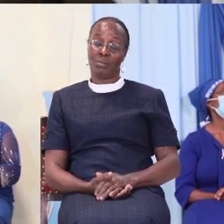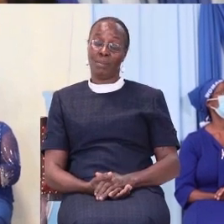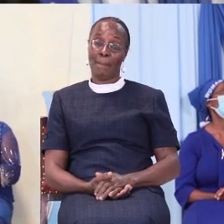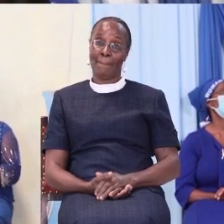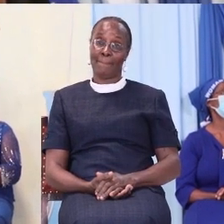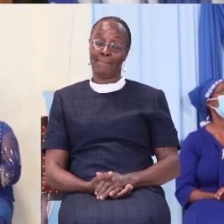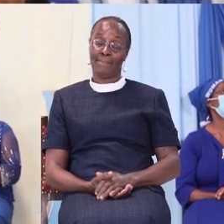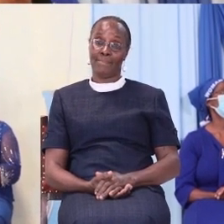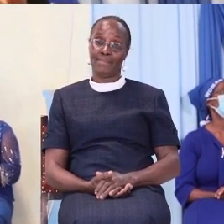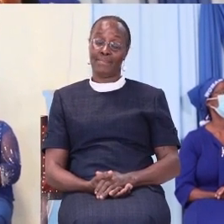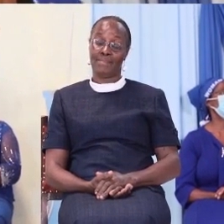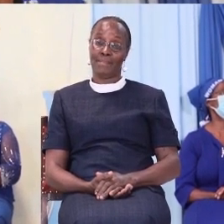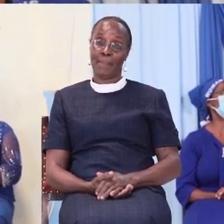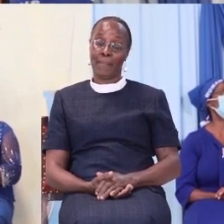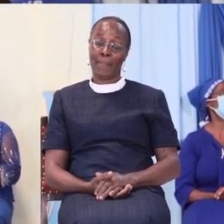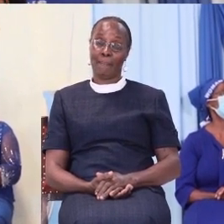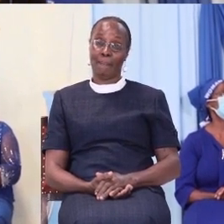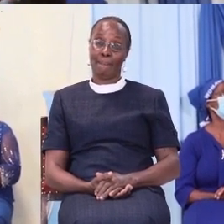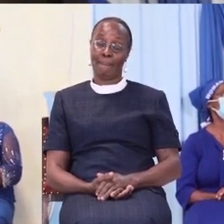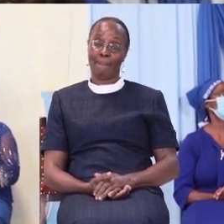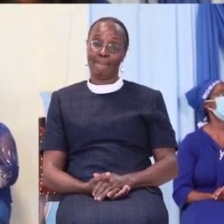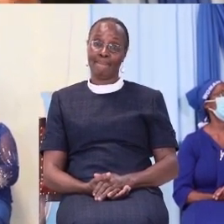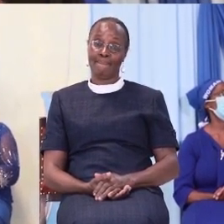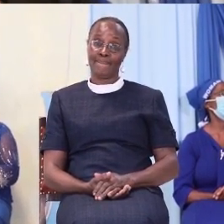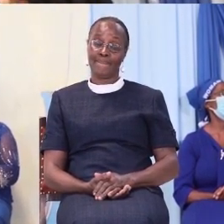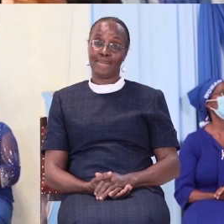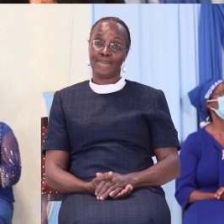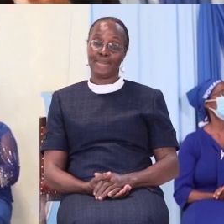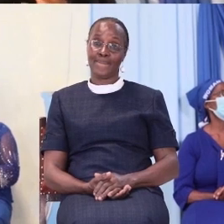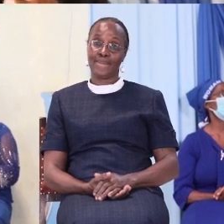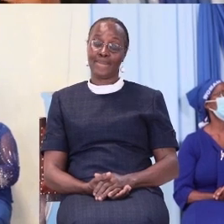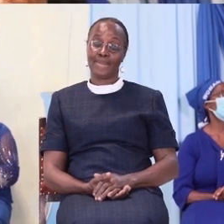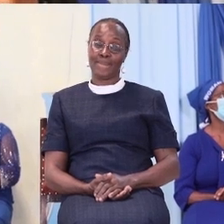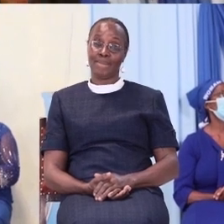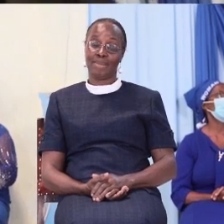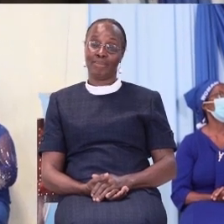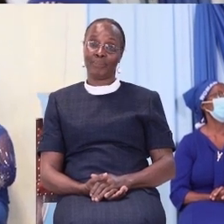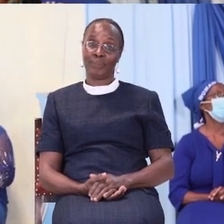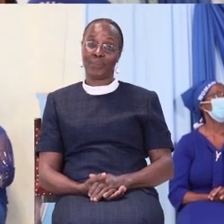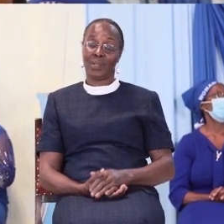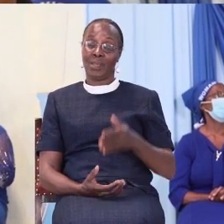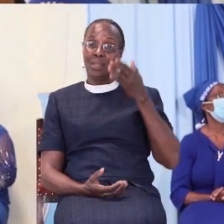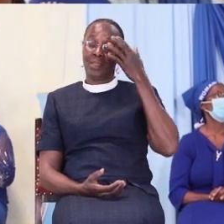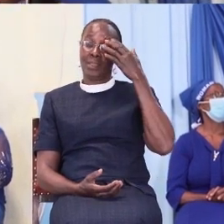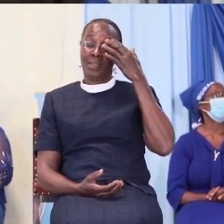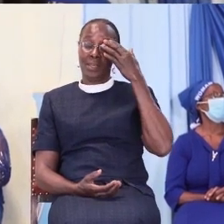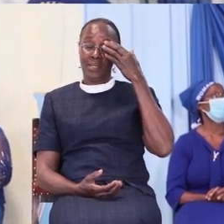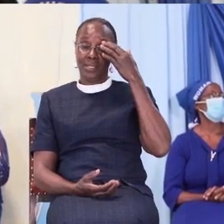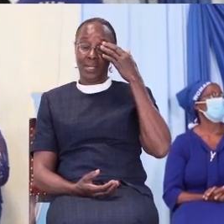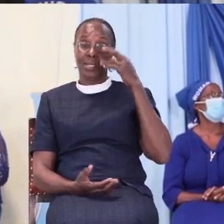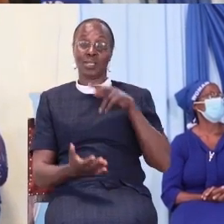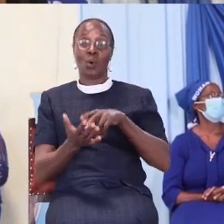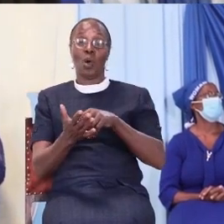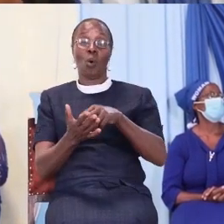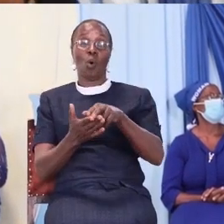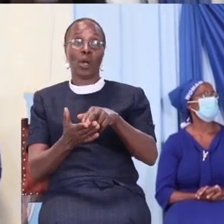What are we saying this morning? Is that they were walking under the framework and the